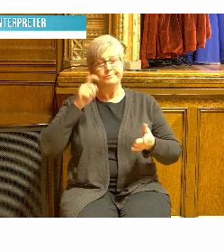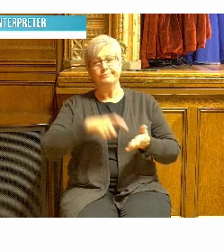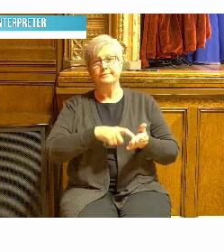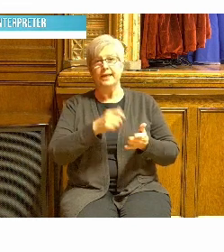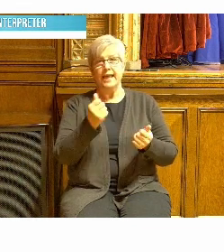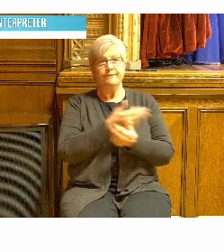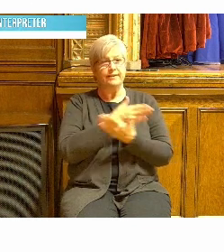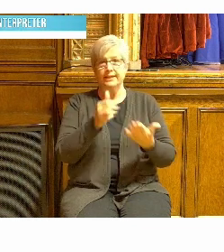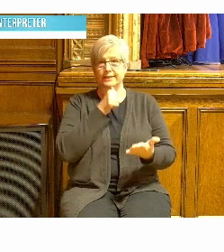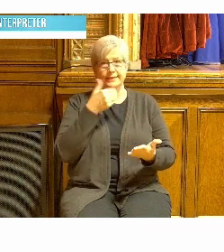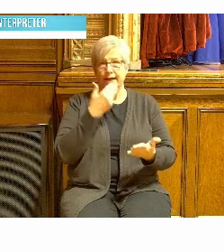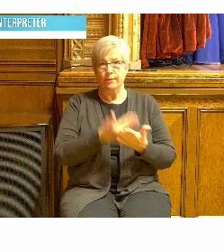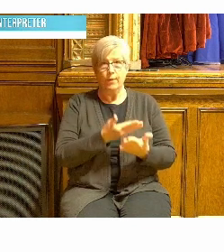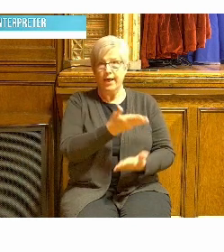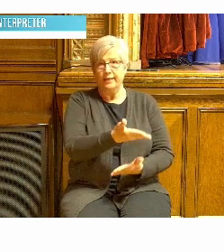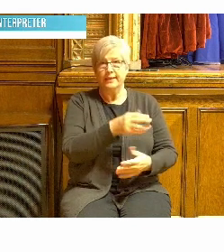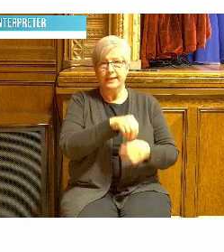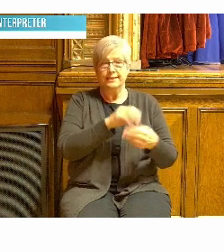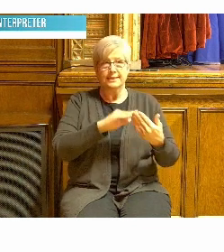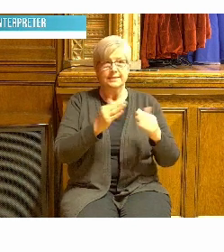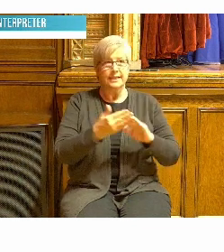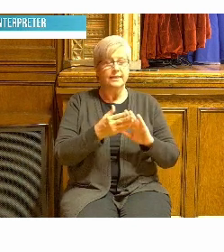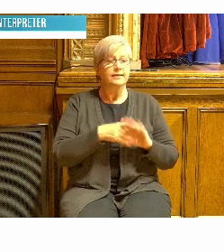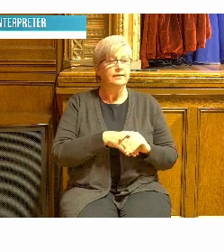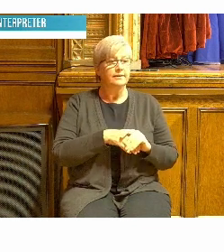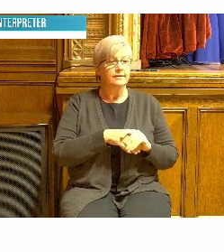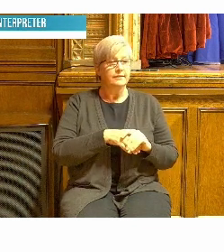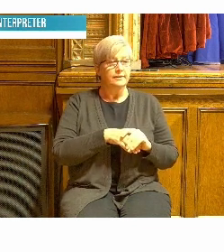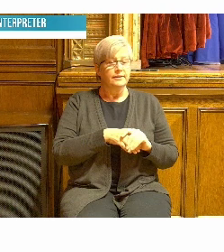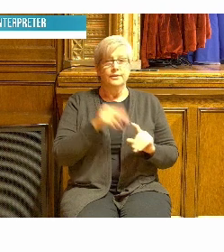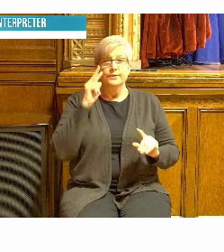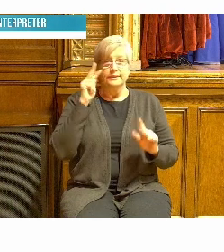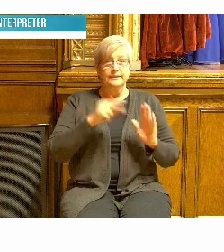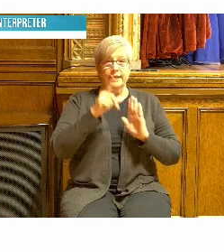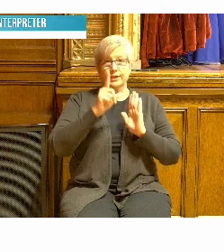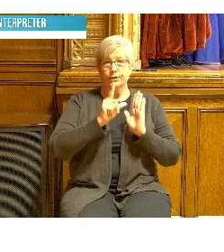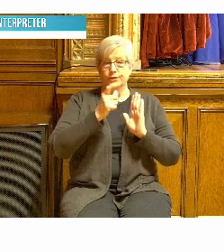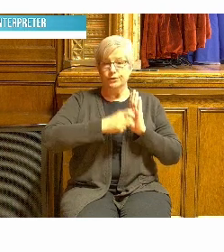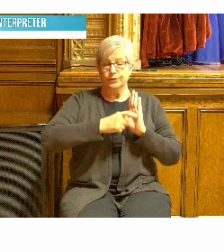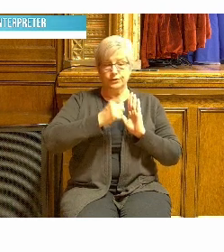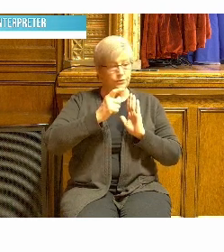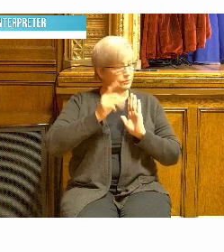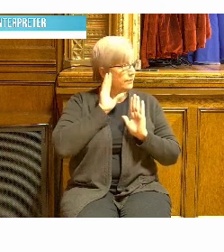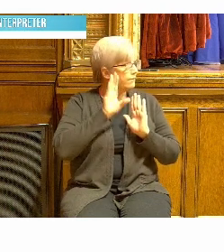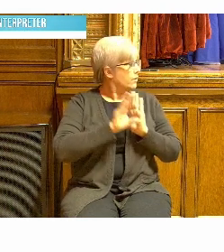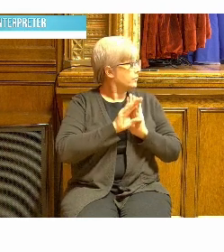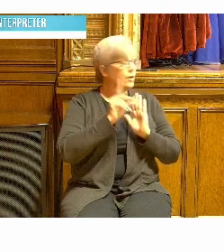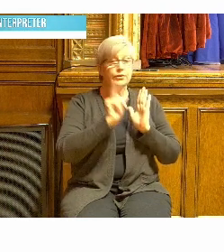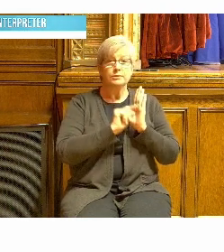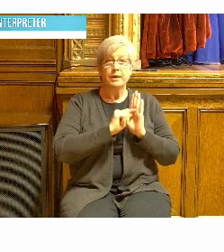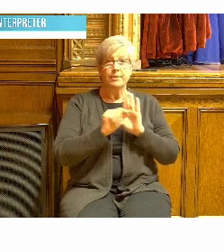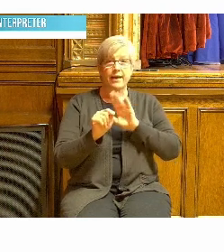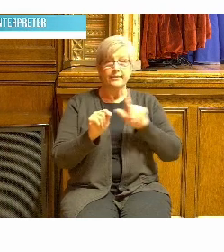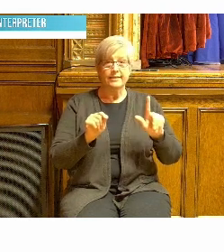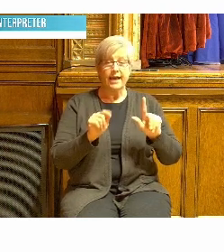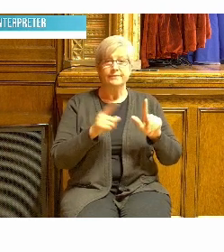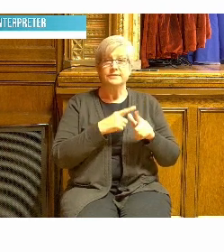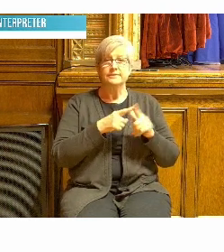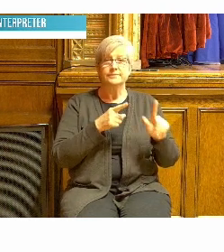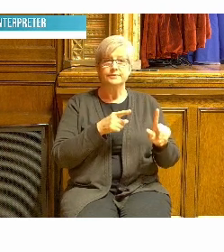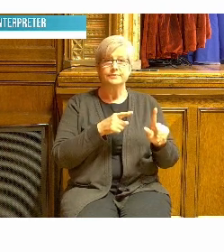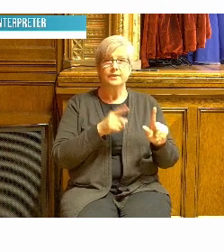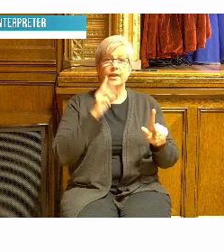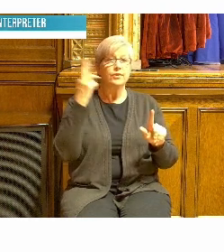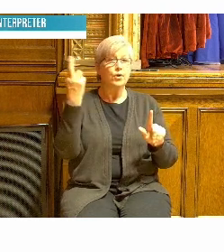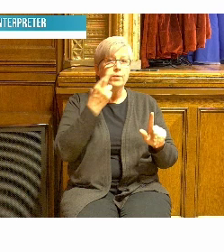everything is not well within the city. Look at this newspaper photo on the left. The immediate spark for the